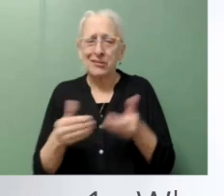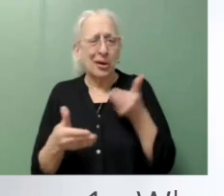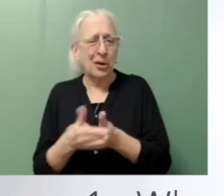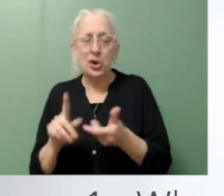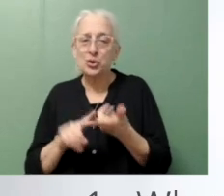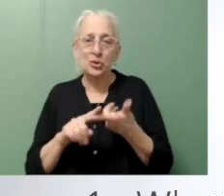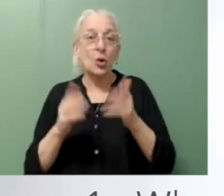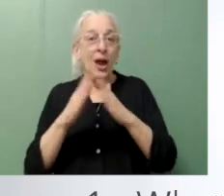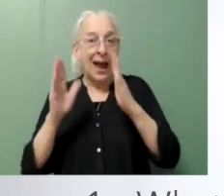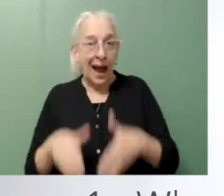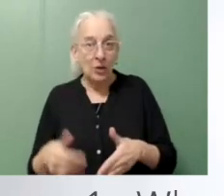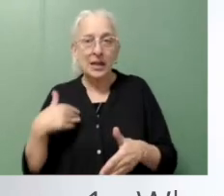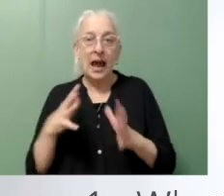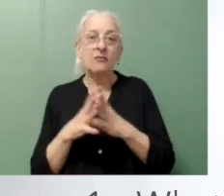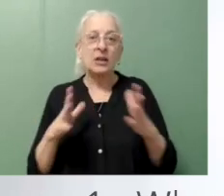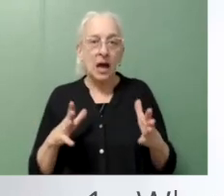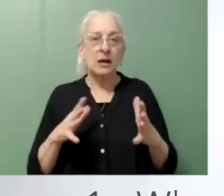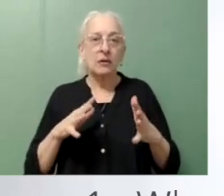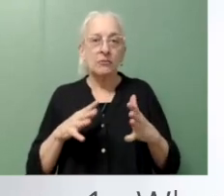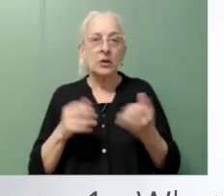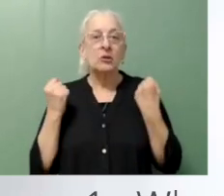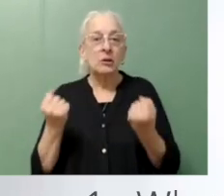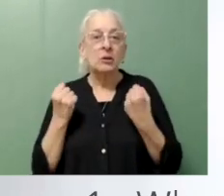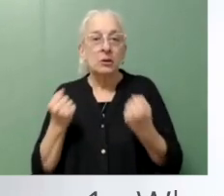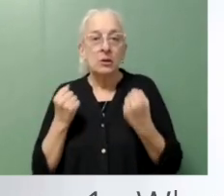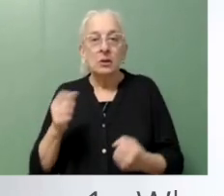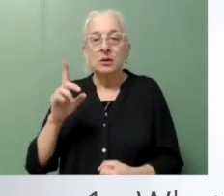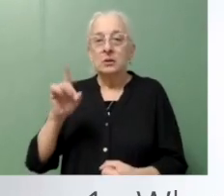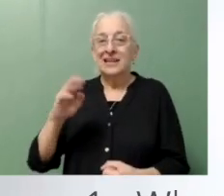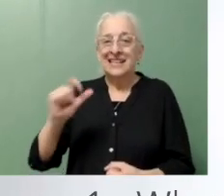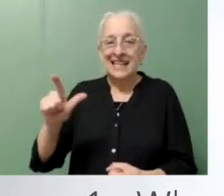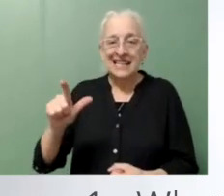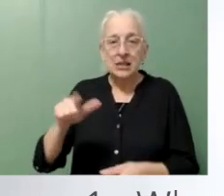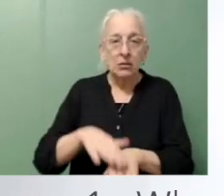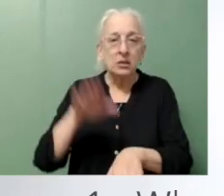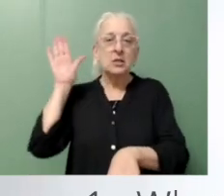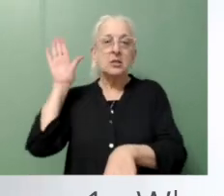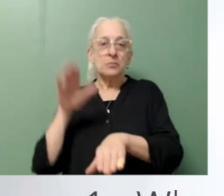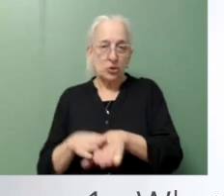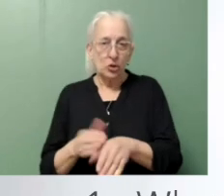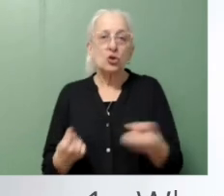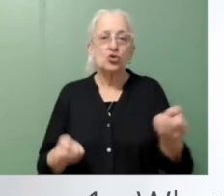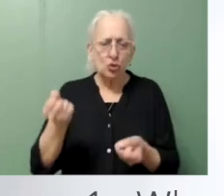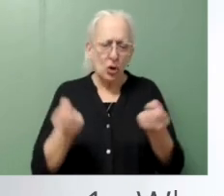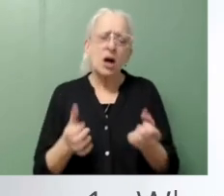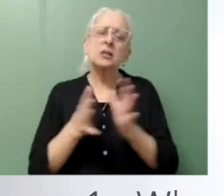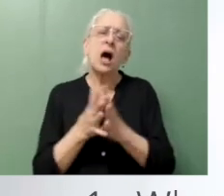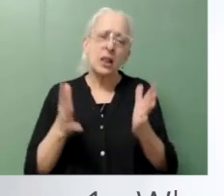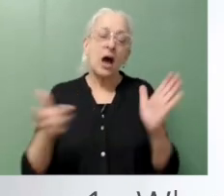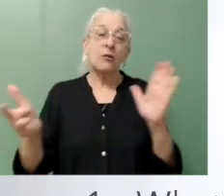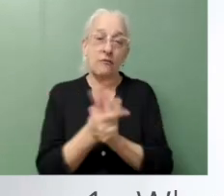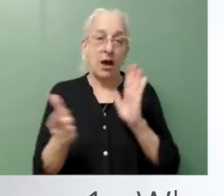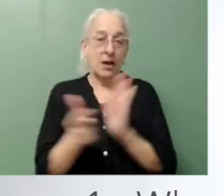of traffic of diesel trucks, diesel dumpster trucks with open loads. I mean, there's a lot of violations going on in